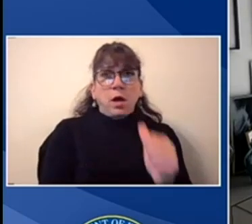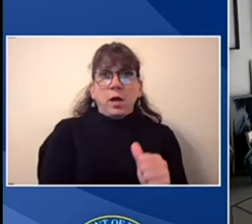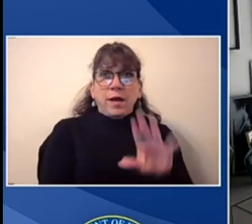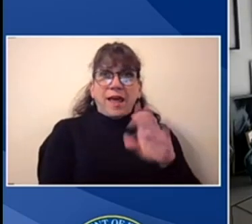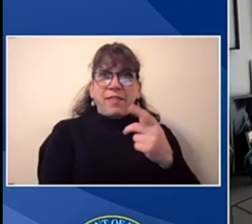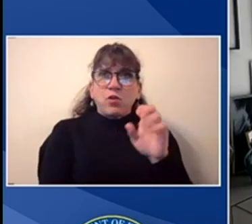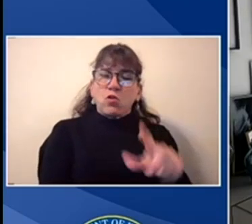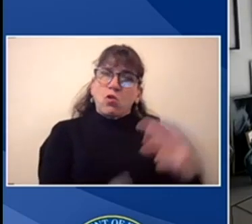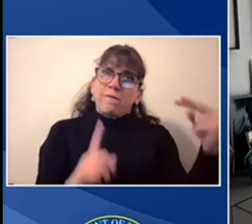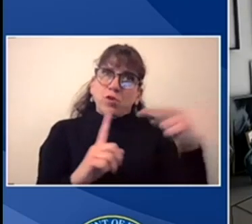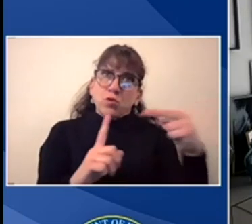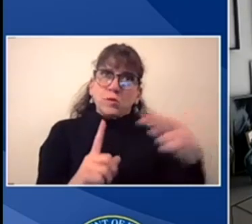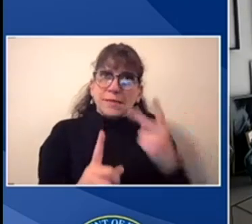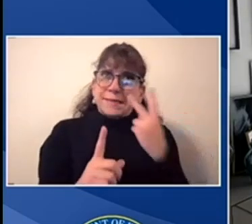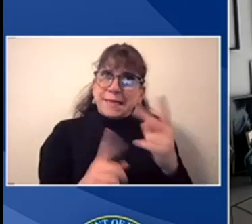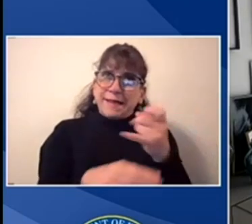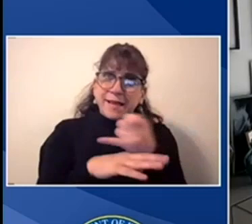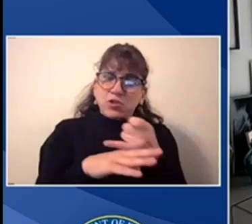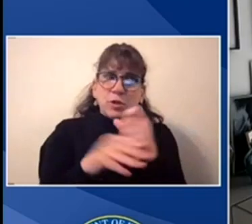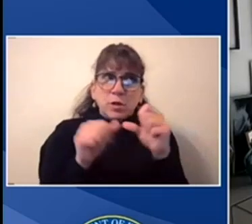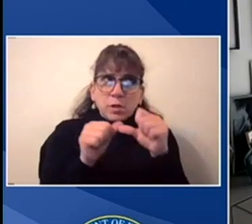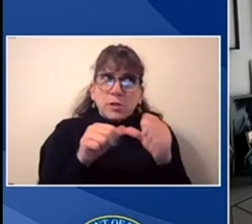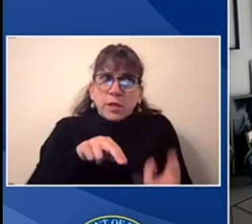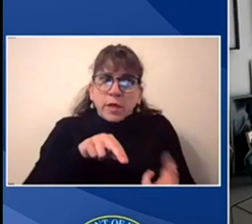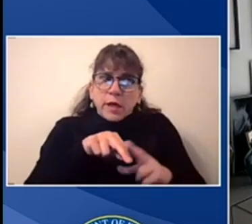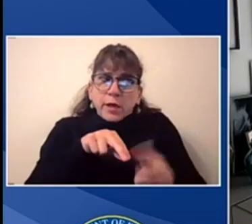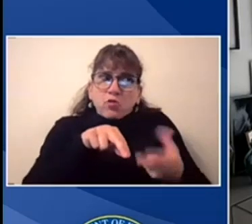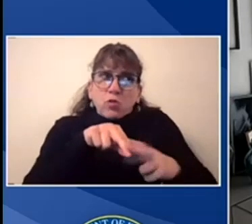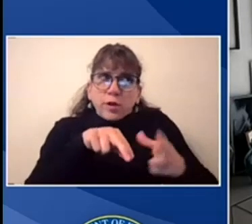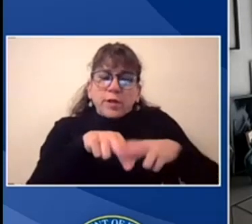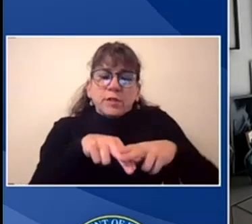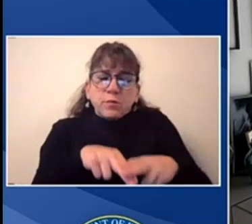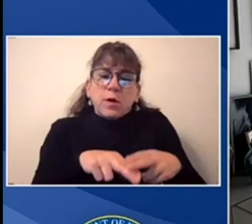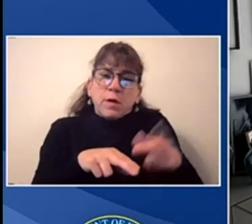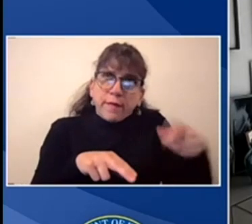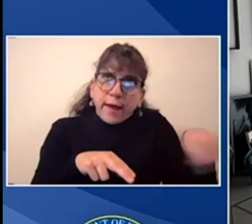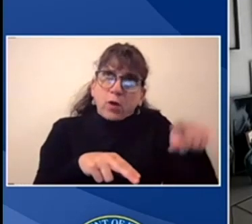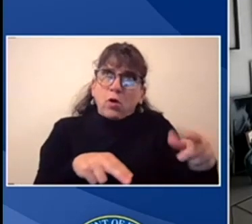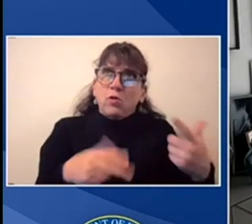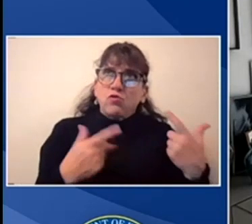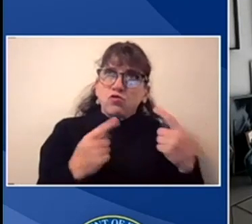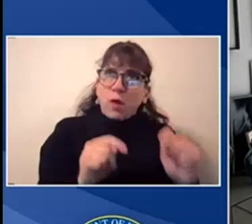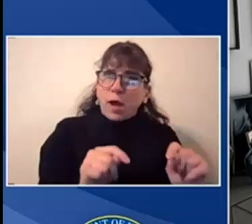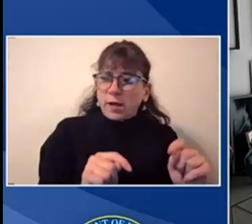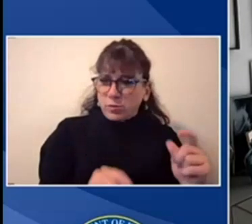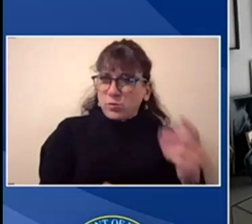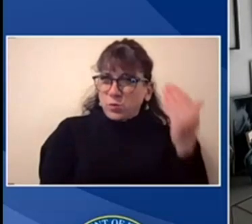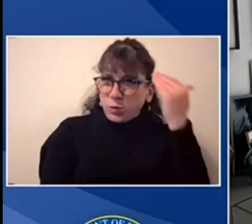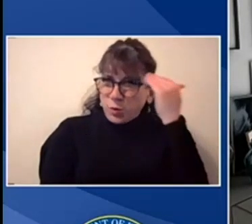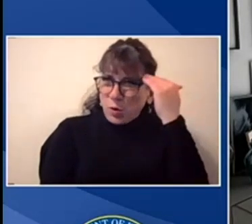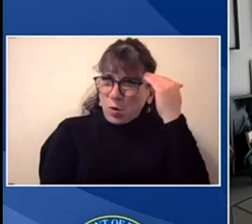and having the interest continuously compound while they're trying to,